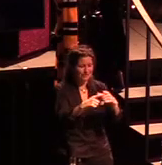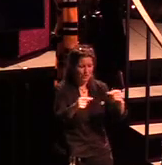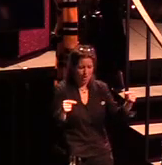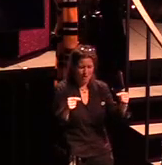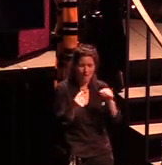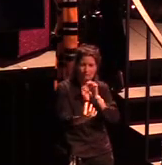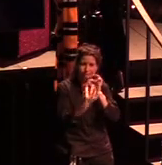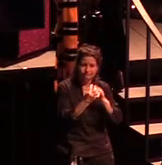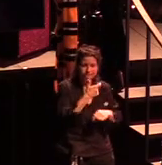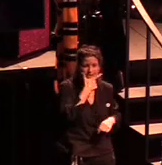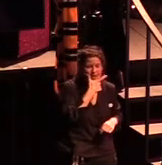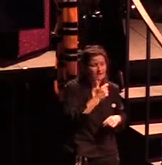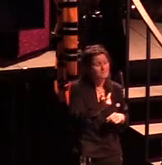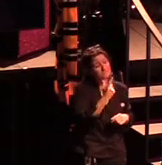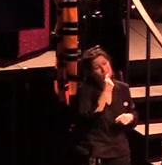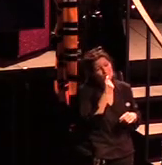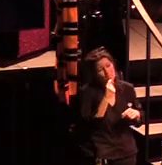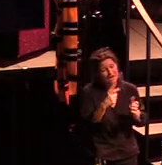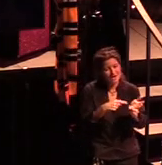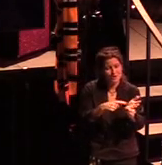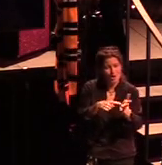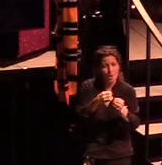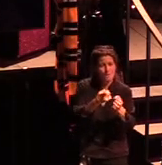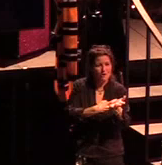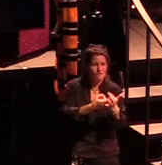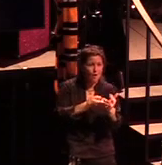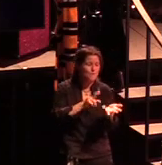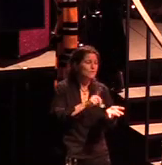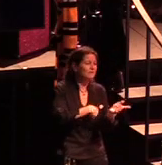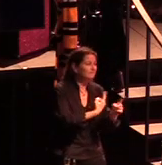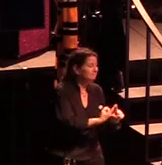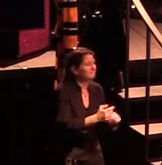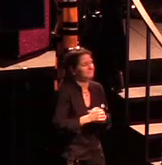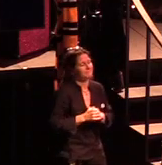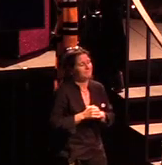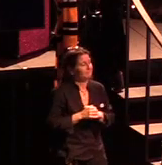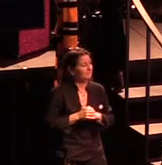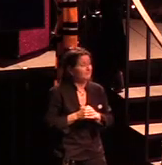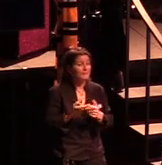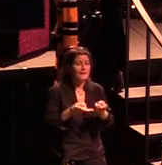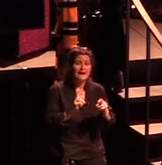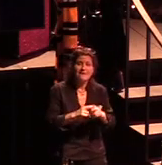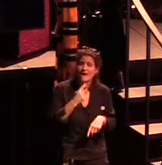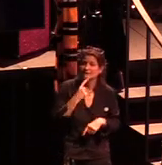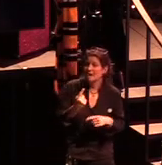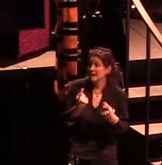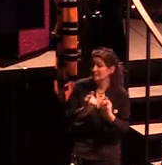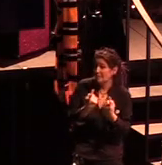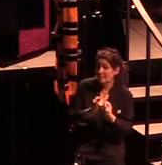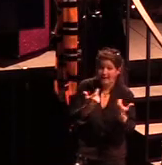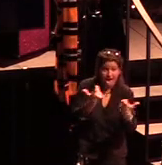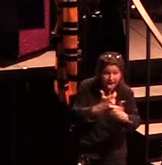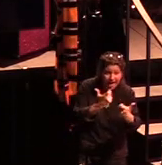and possibly Toblerone secondly and I think you've got this already if I say something funny you're